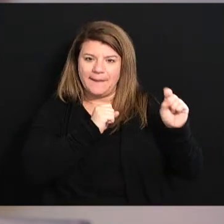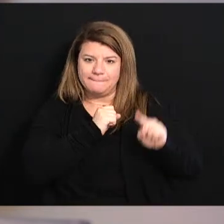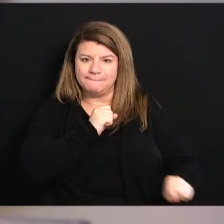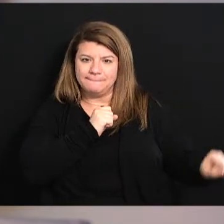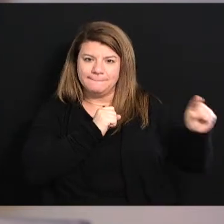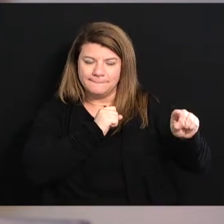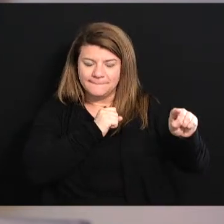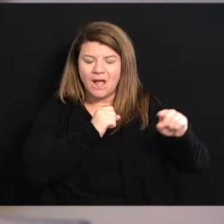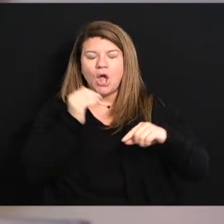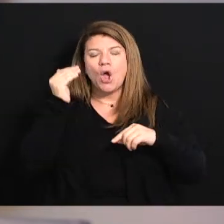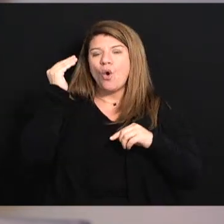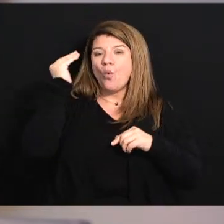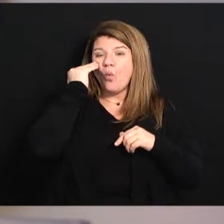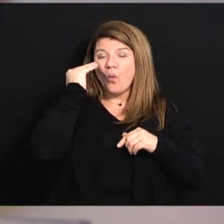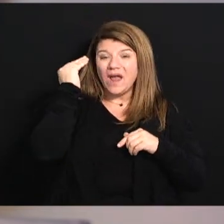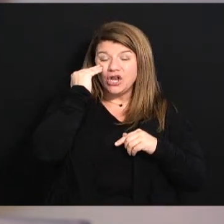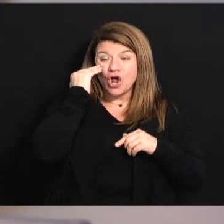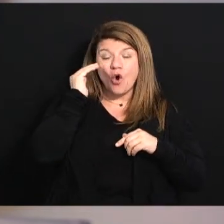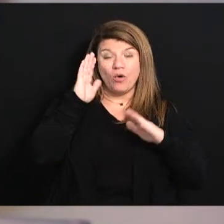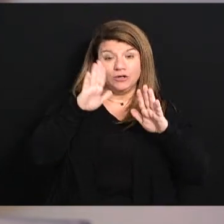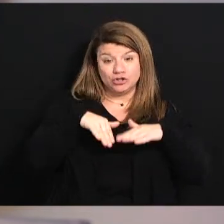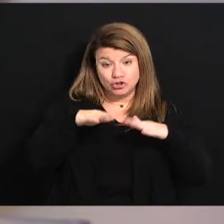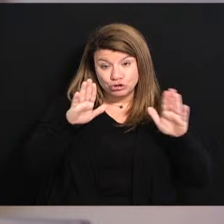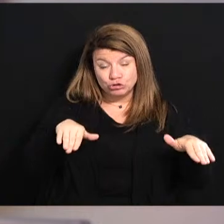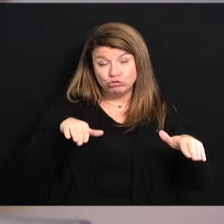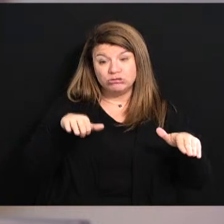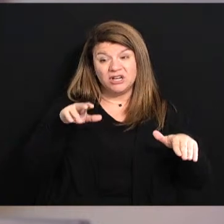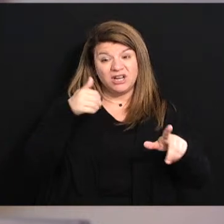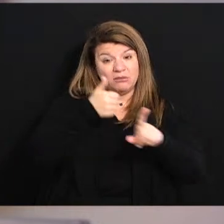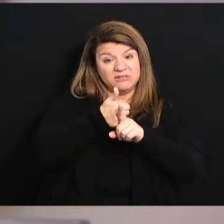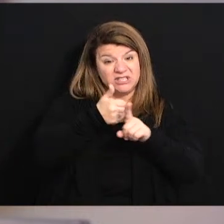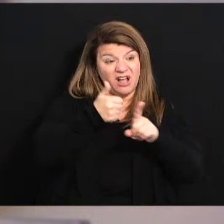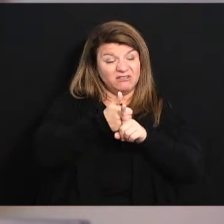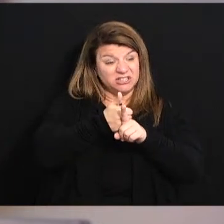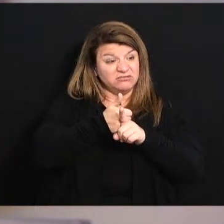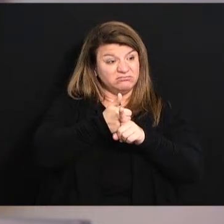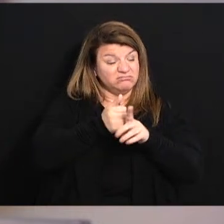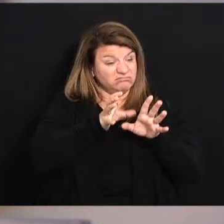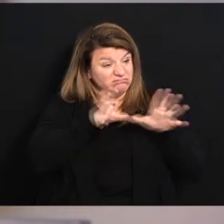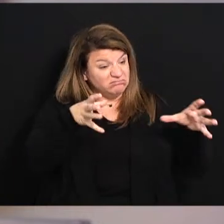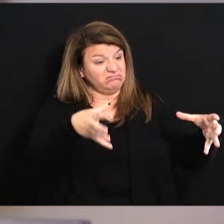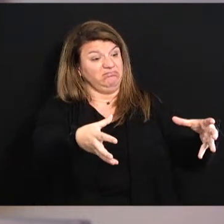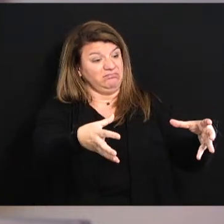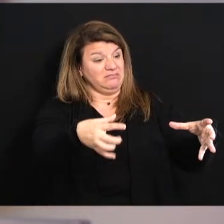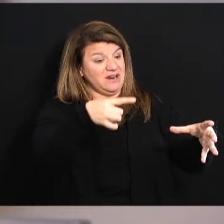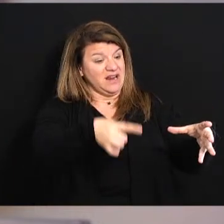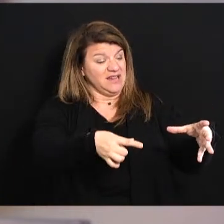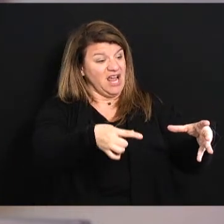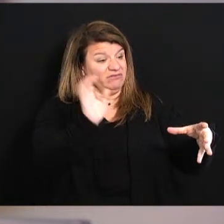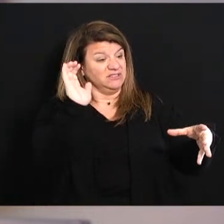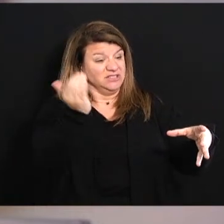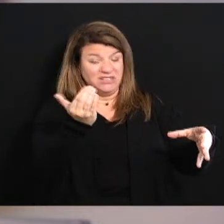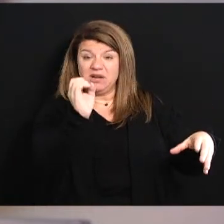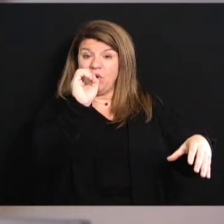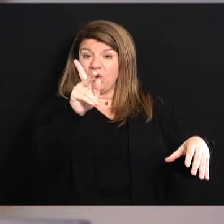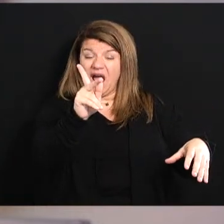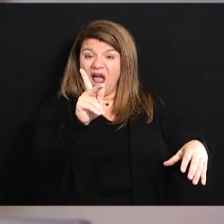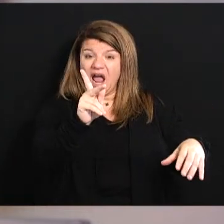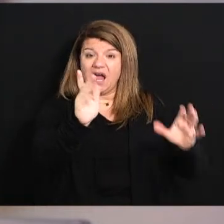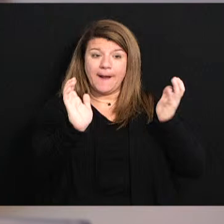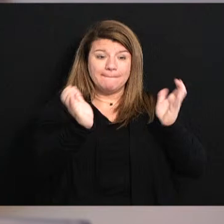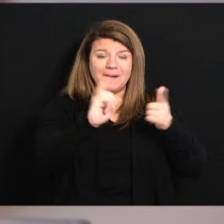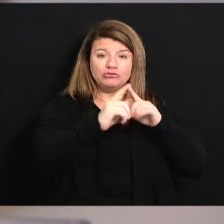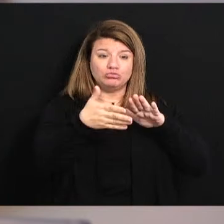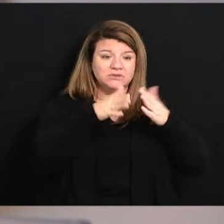And we know that although children generally have done better related to deaths and hospitalizations